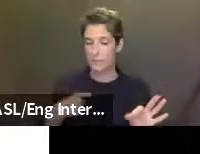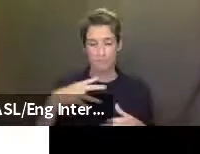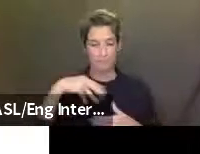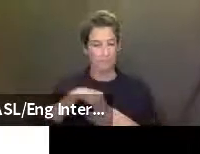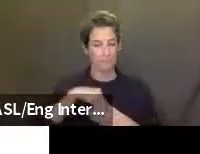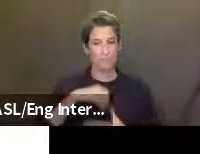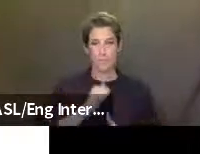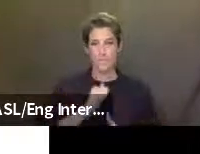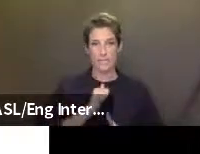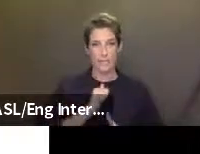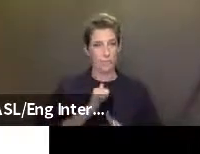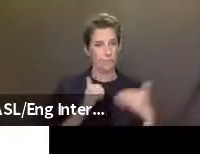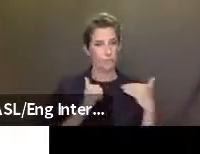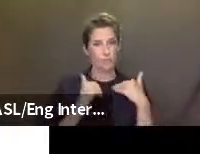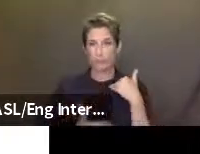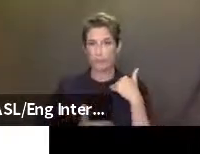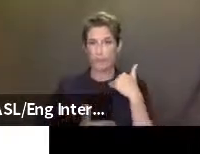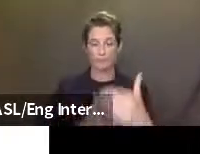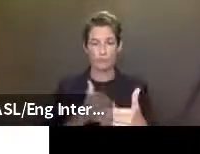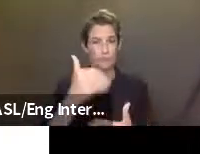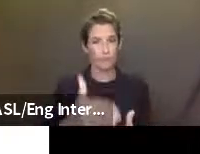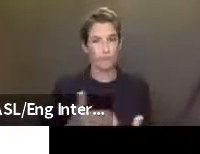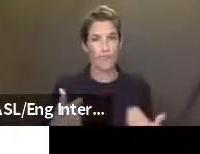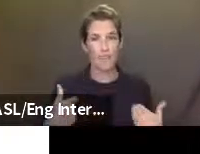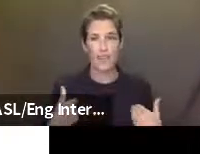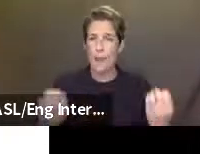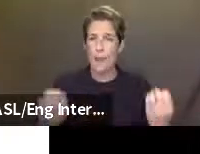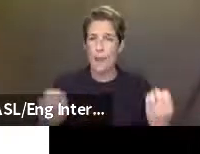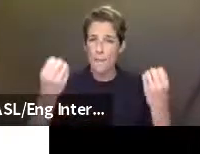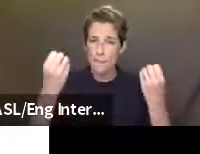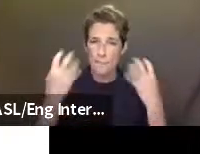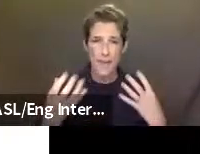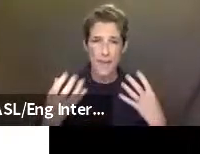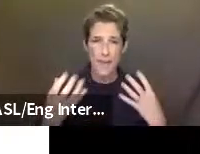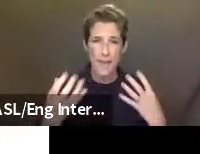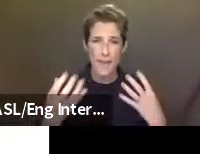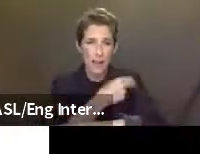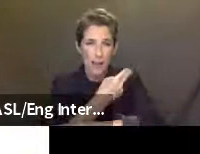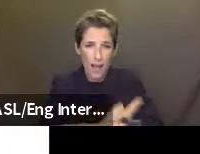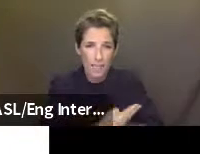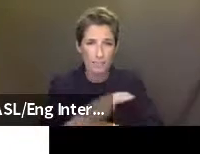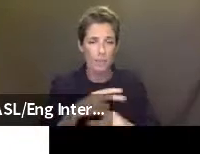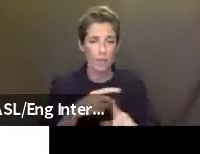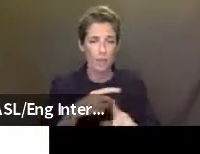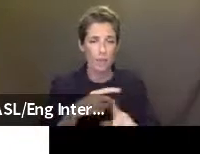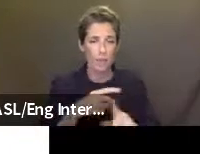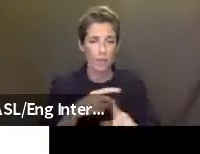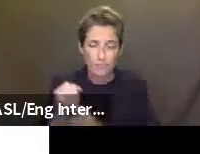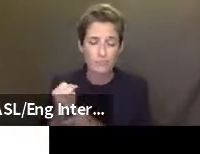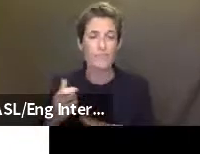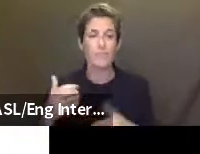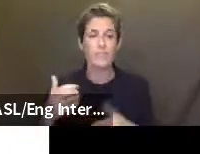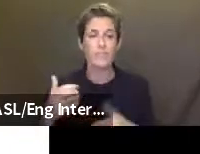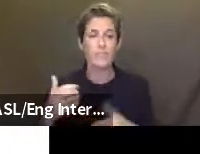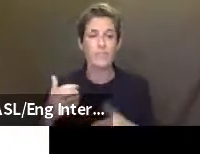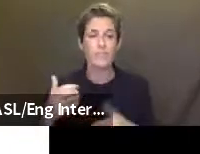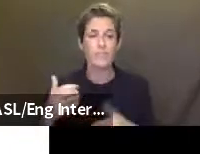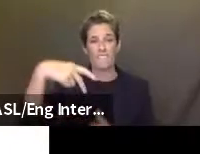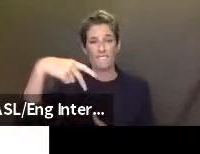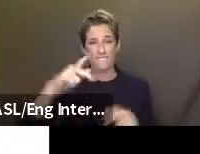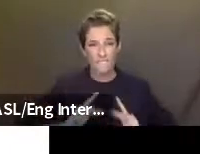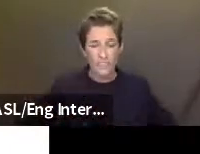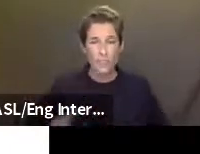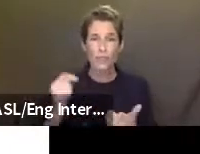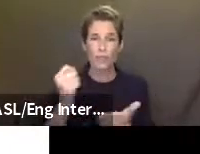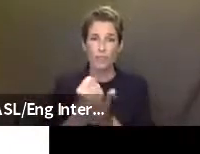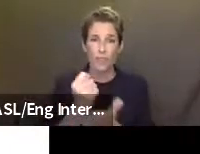records, time spent in multiple hospitals, work with art therapy, and the myriad emotions and anecdotes that comprise my trauma